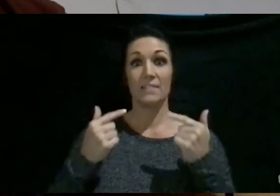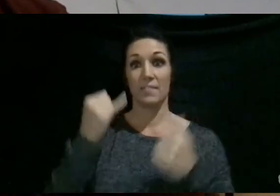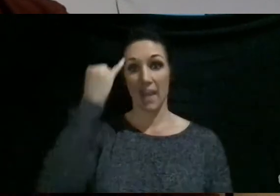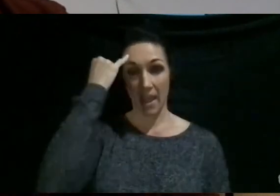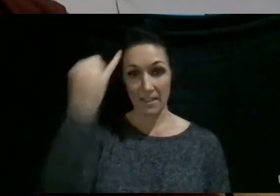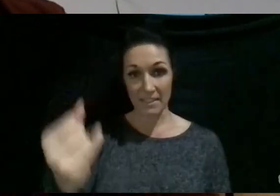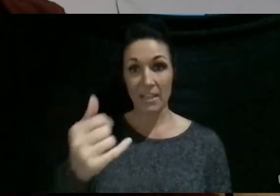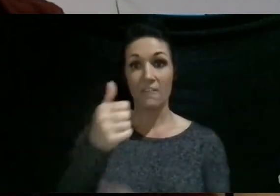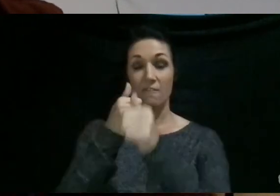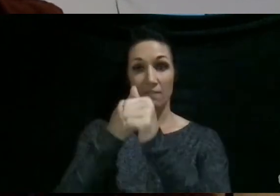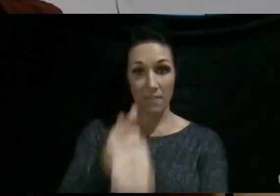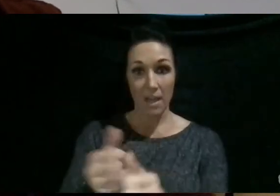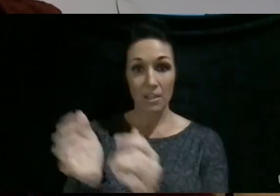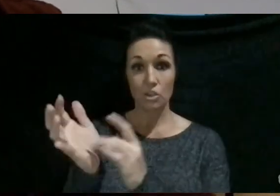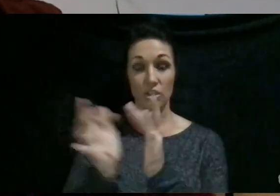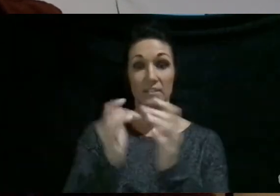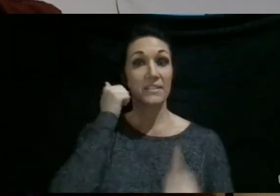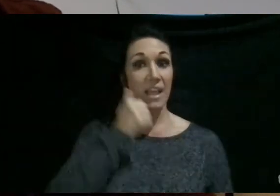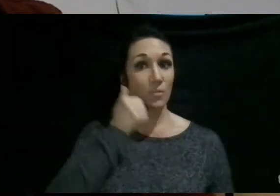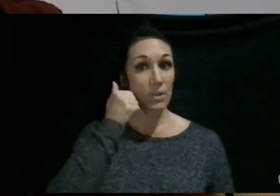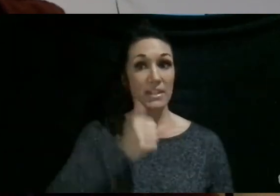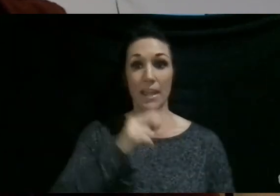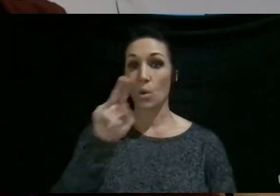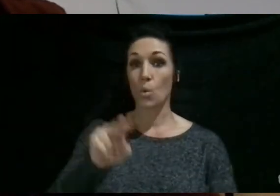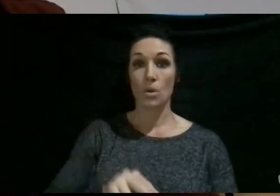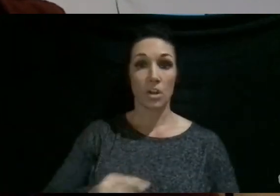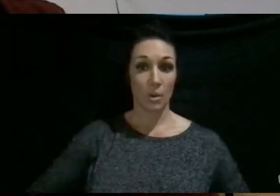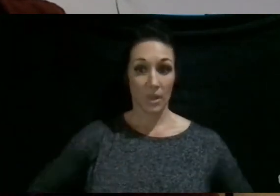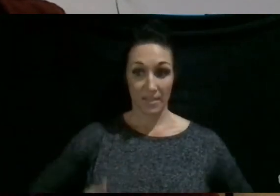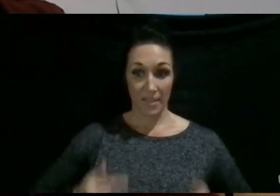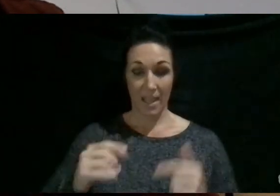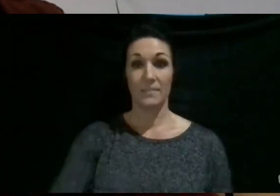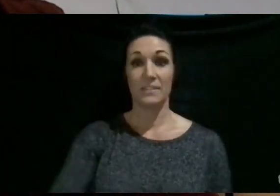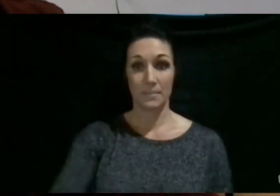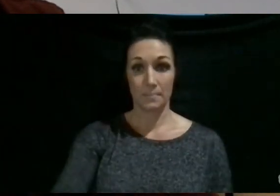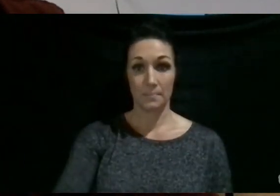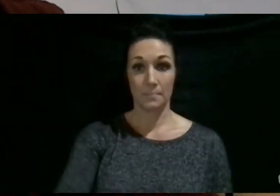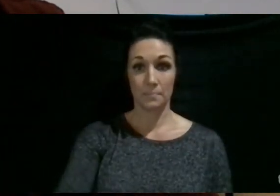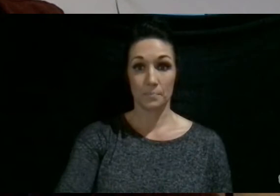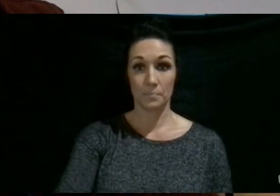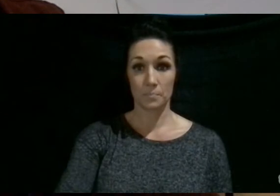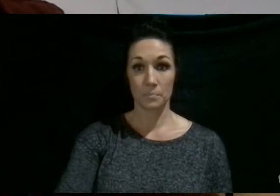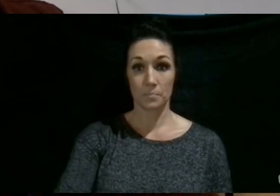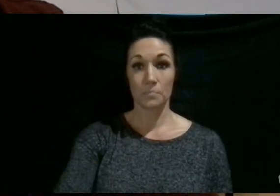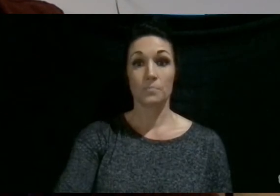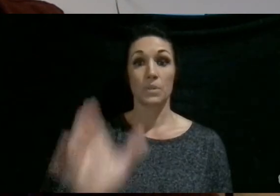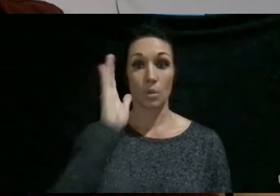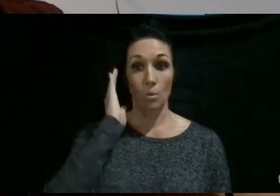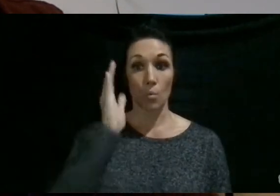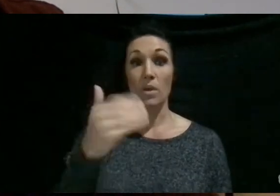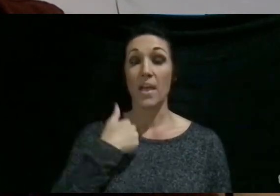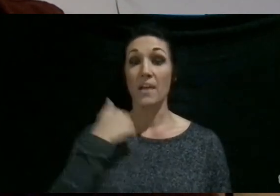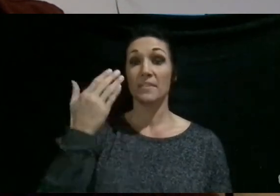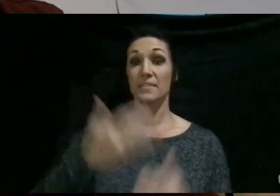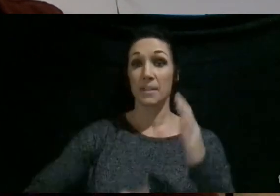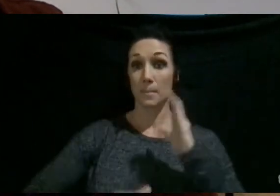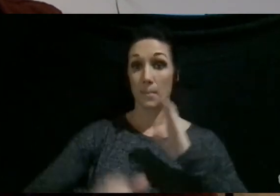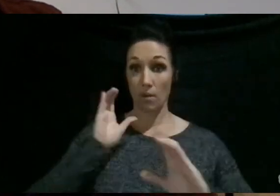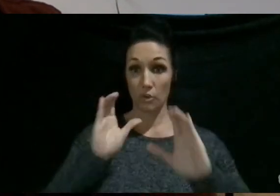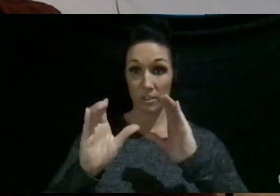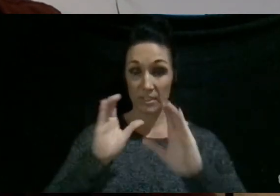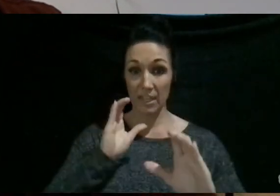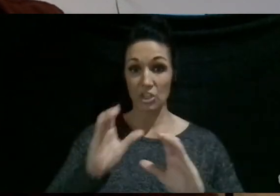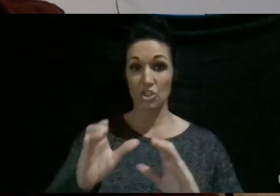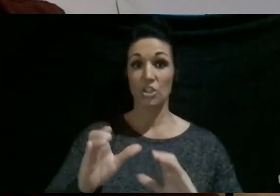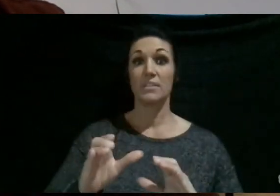of following Jesus in our everyday, ordinary lives? So we're going to be having some of these conversations on a regular basis, and you guys get